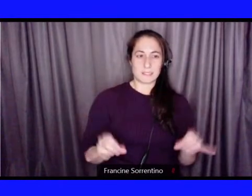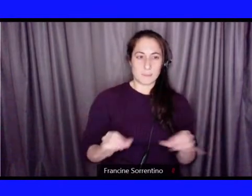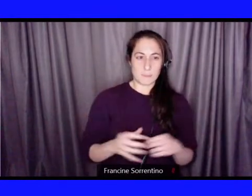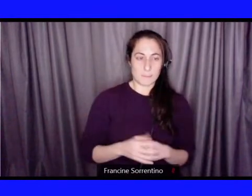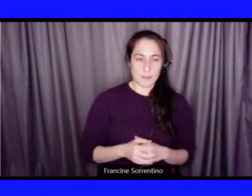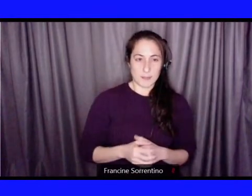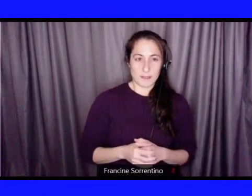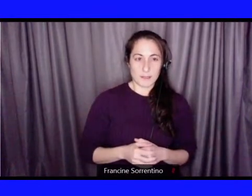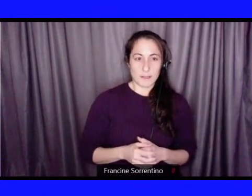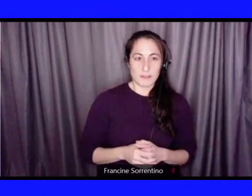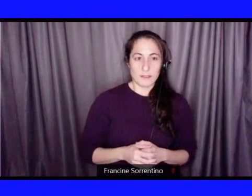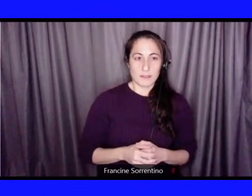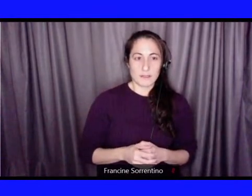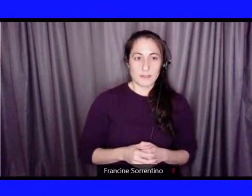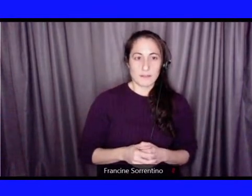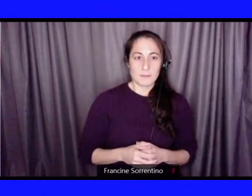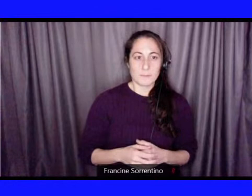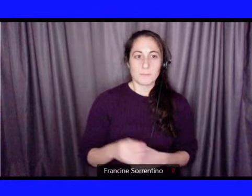Yeah, Well, so appreciate.